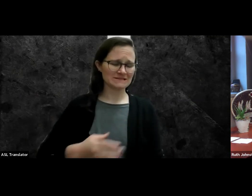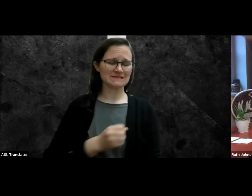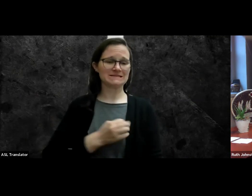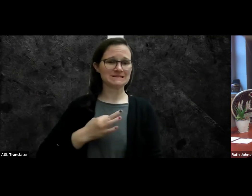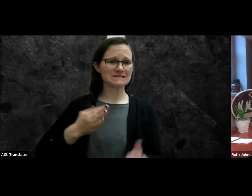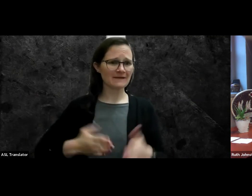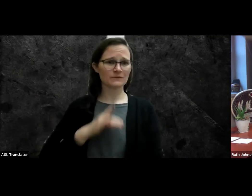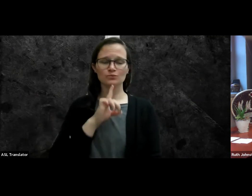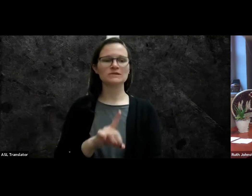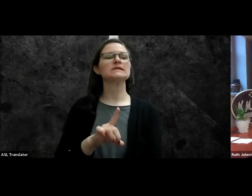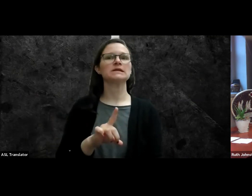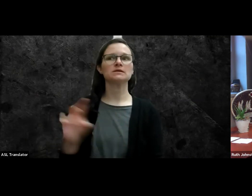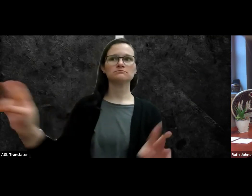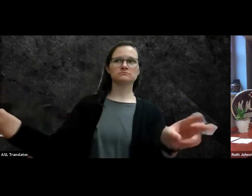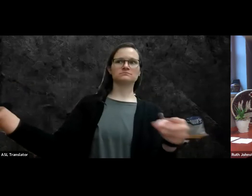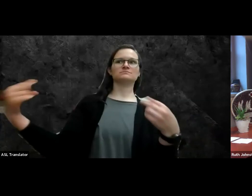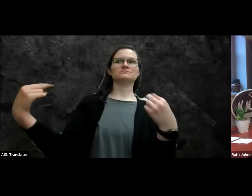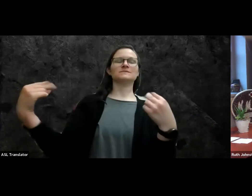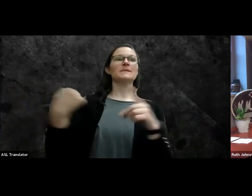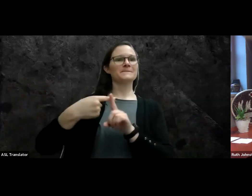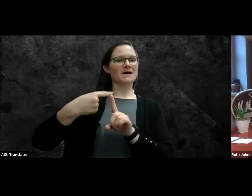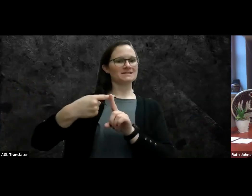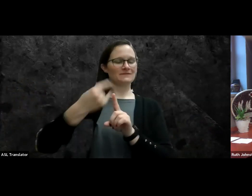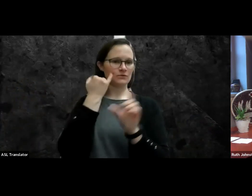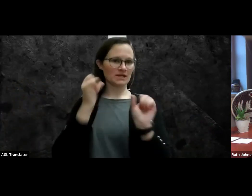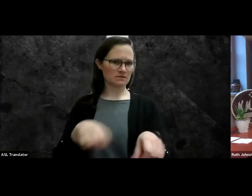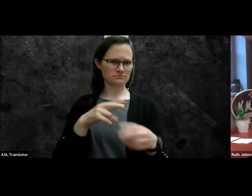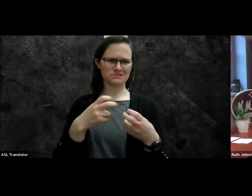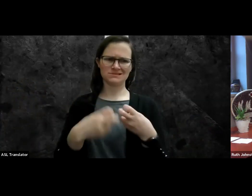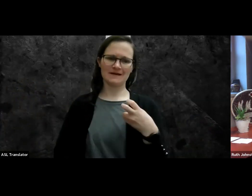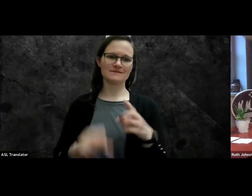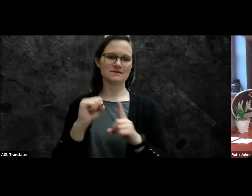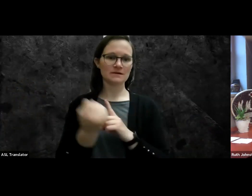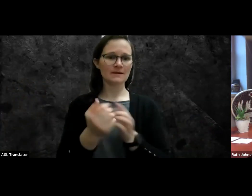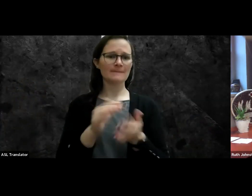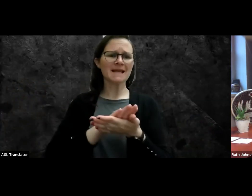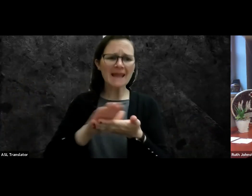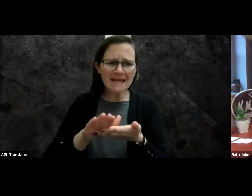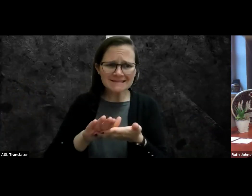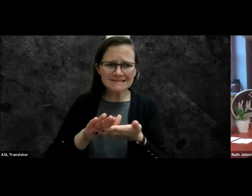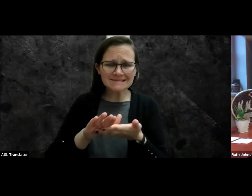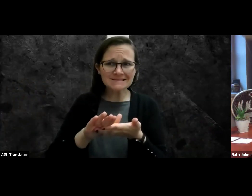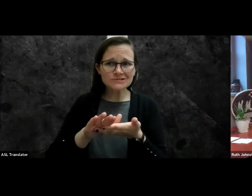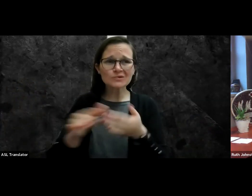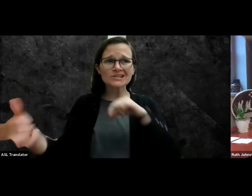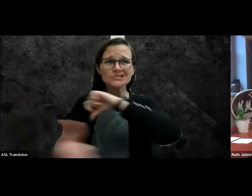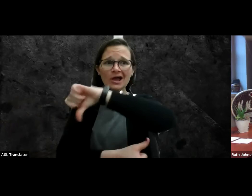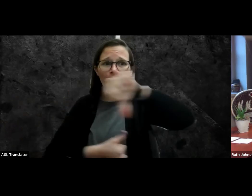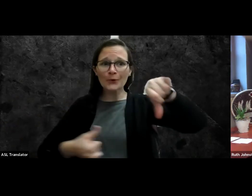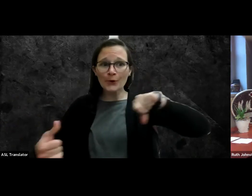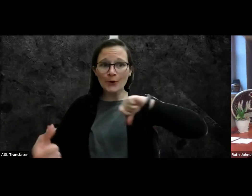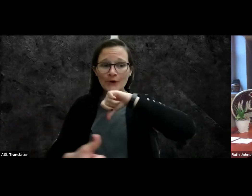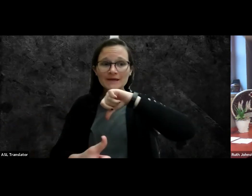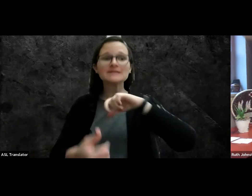be the most positive we can in a tough situation. Be nice as much as you can to each other. Take care of yourself, take